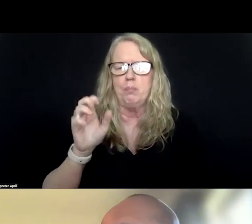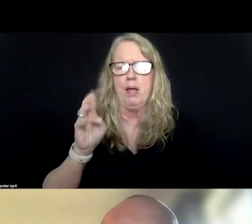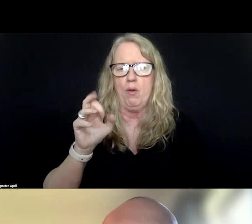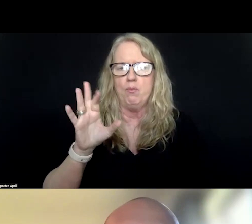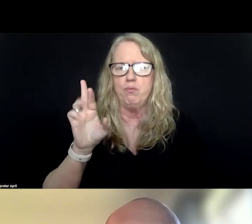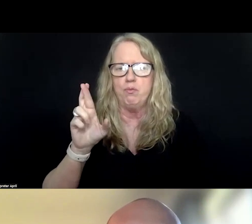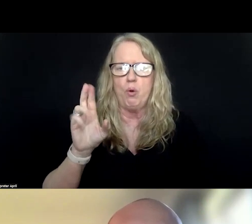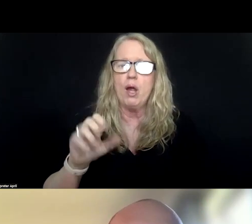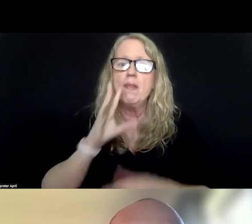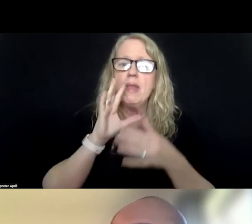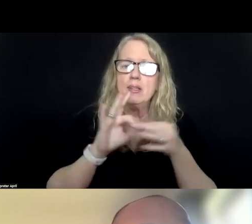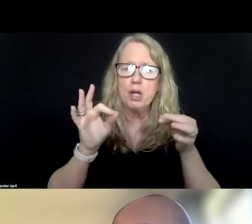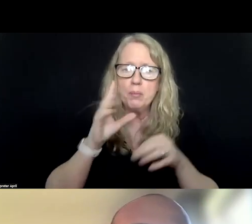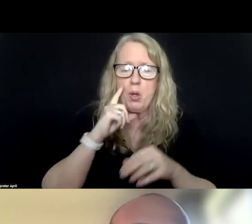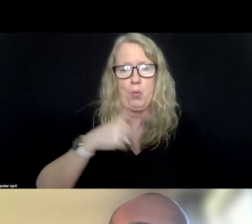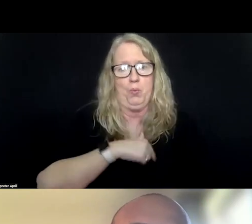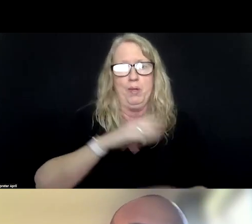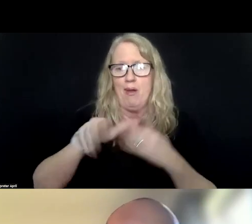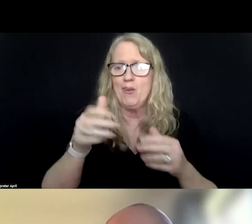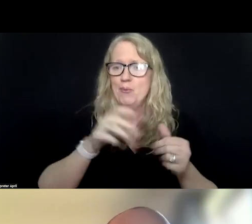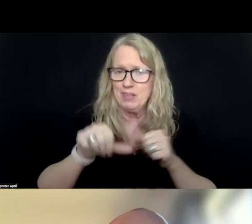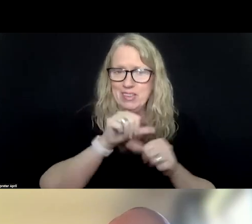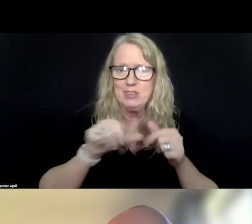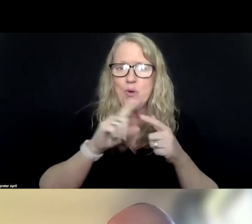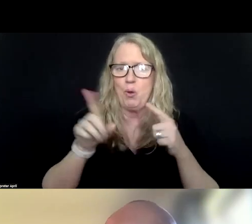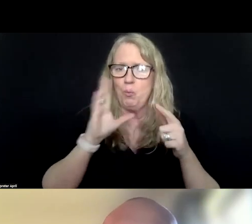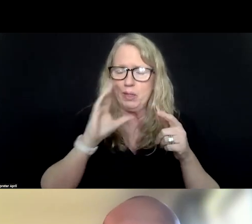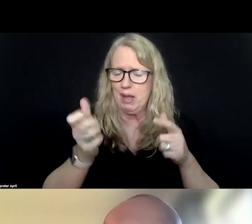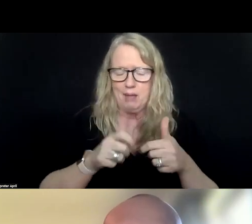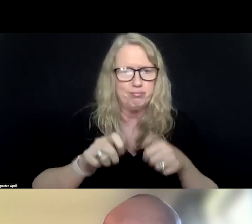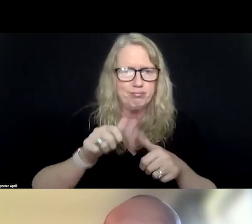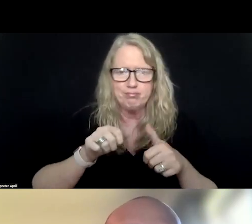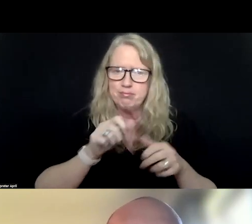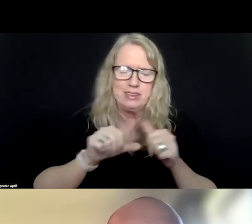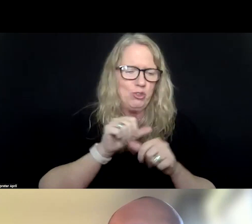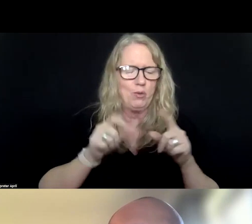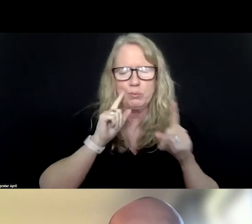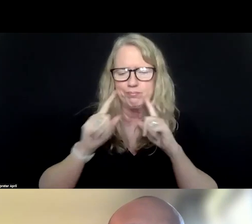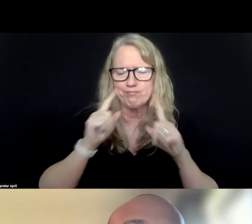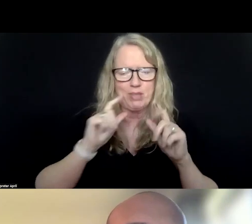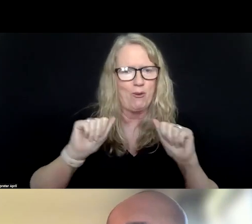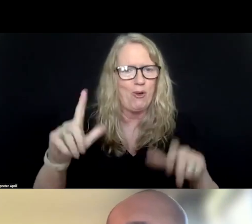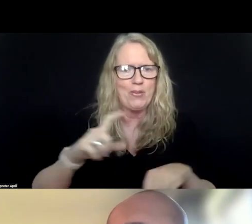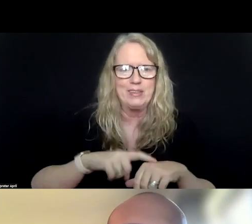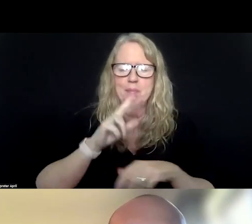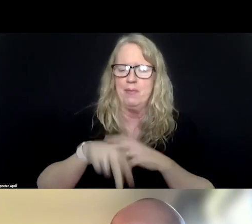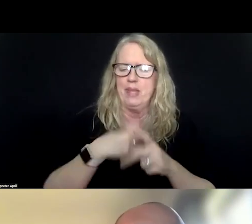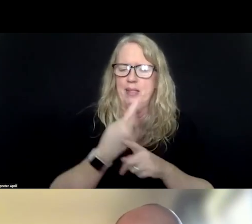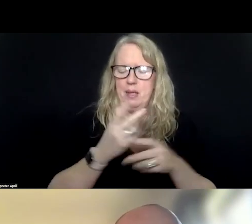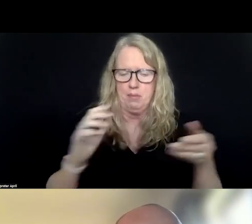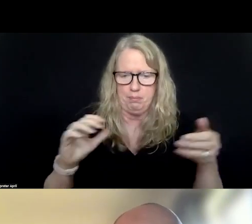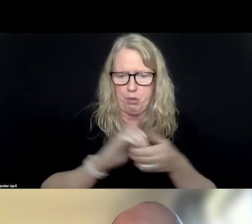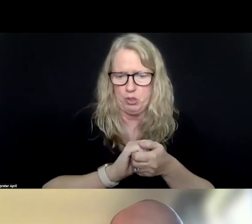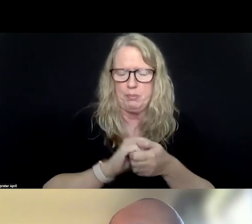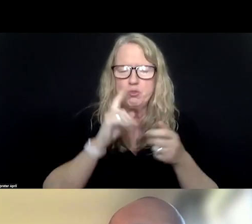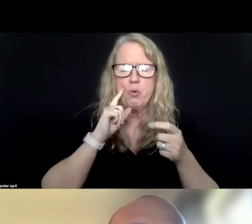I have is, we all have each other's personal numbers. We text each other, we talk all the time. And that type of partnership is what we